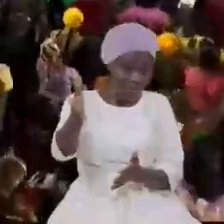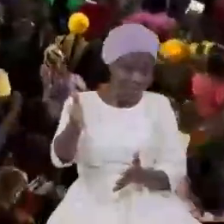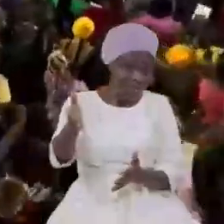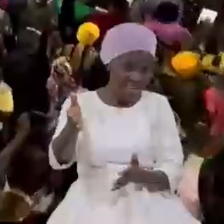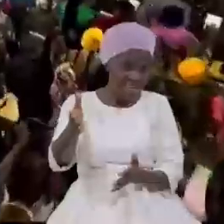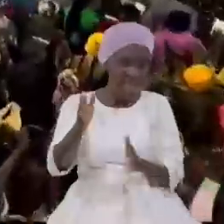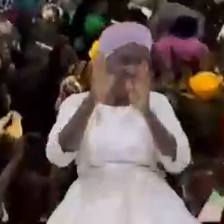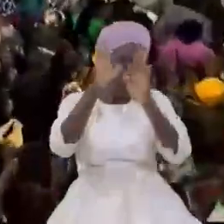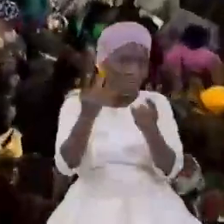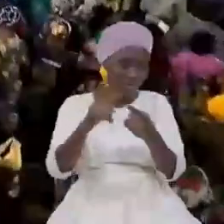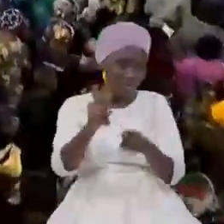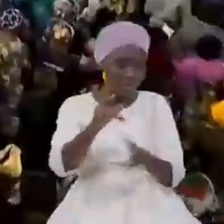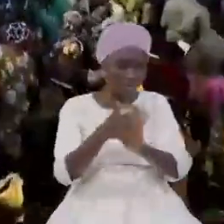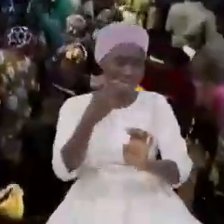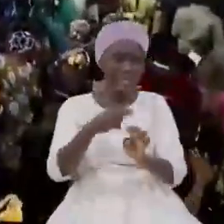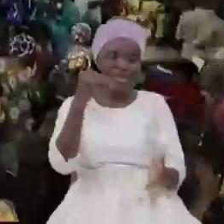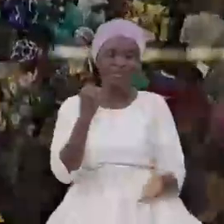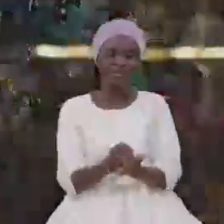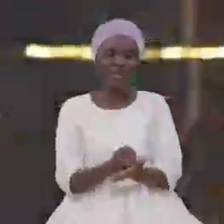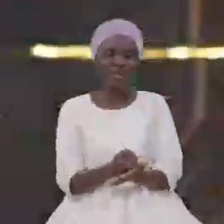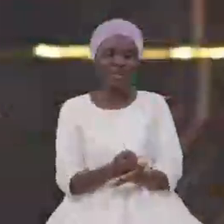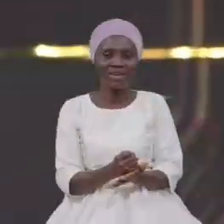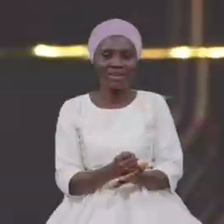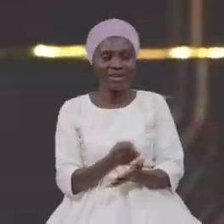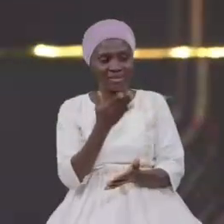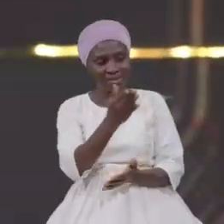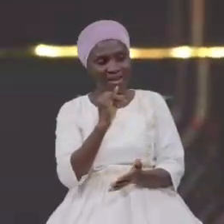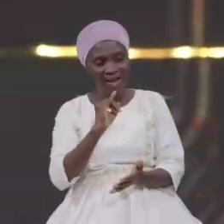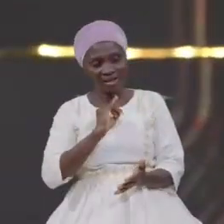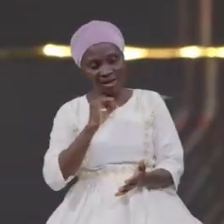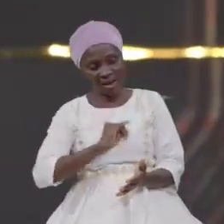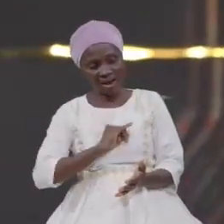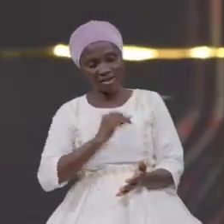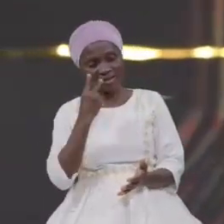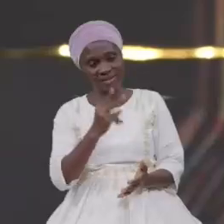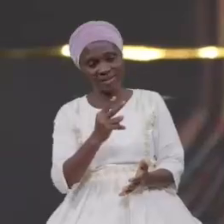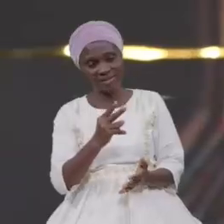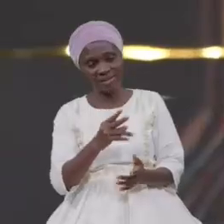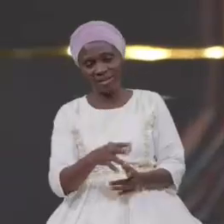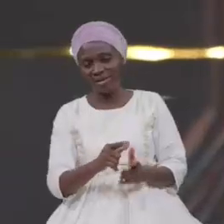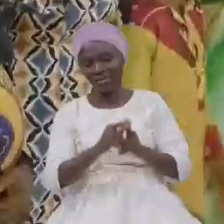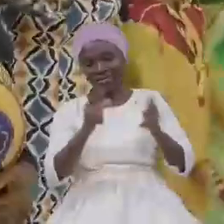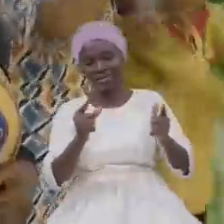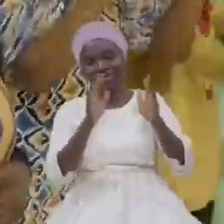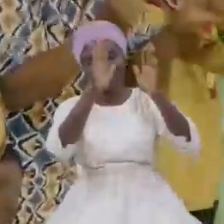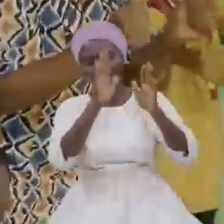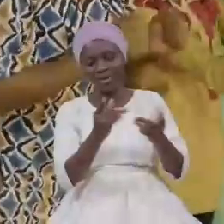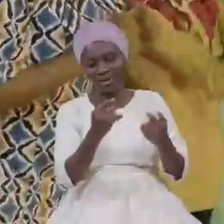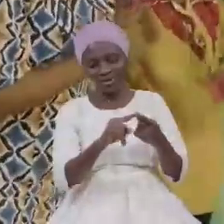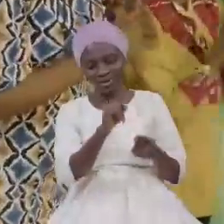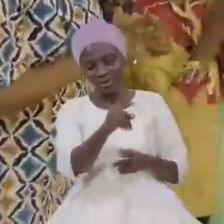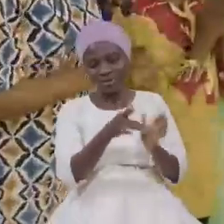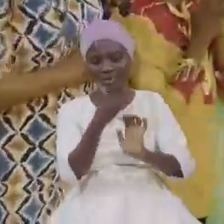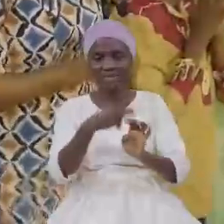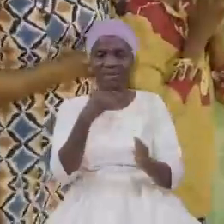Middle. There, I see supernatural wonders coming your way. Look at